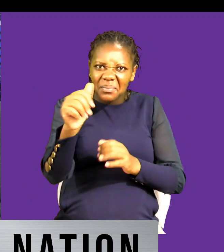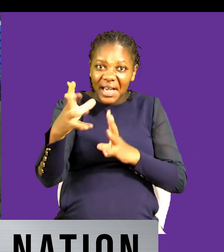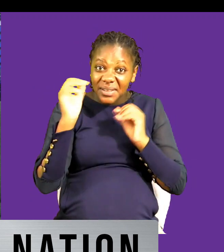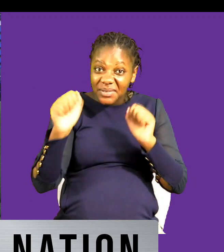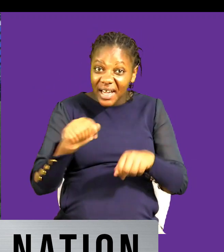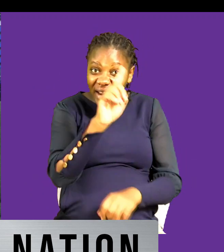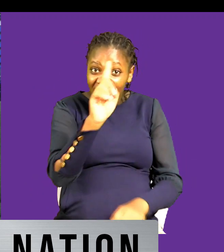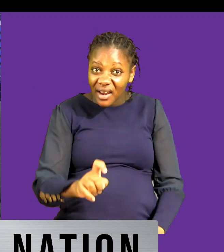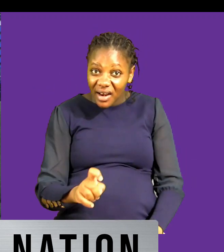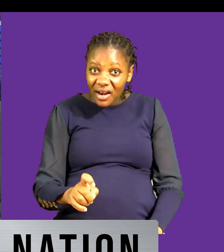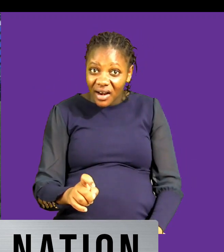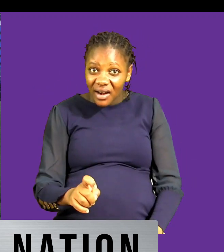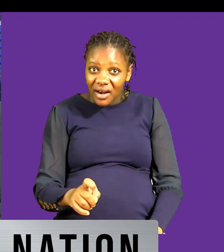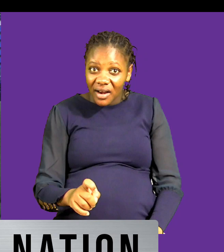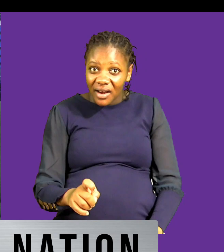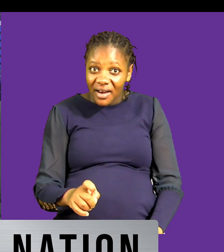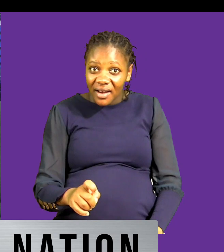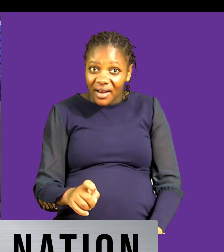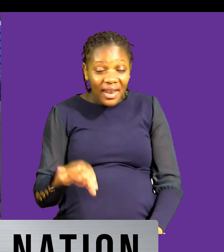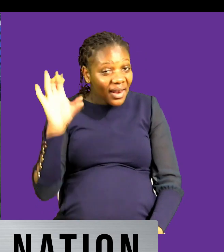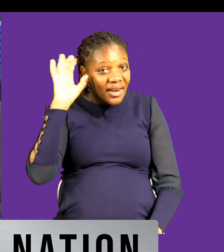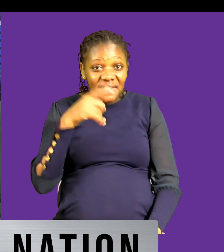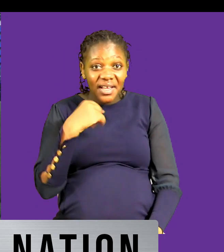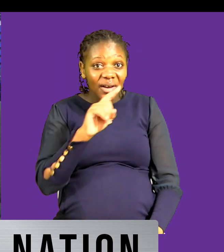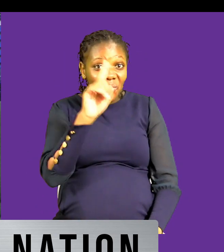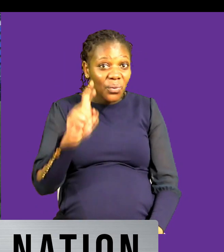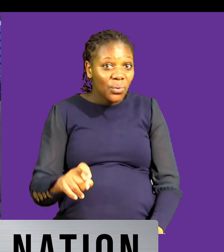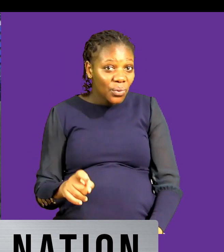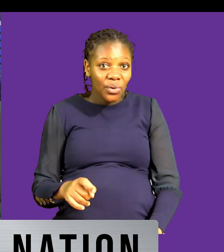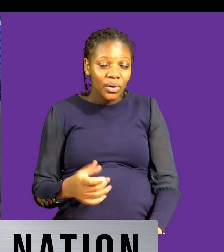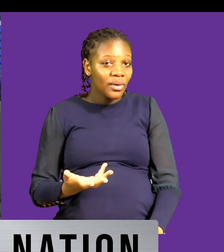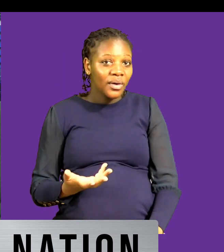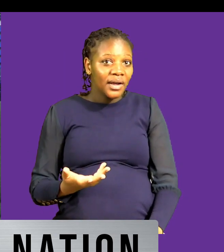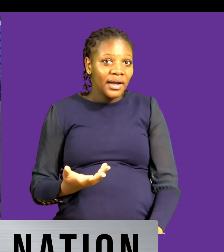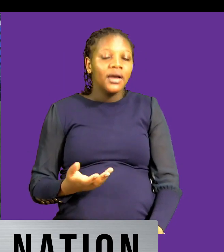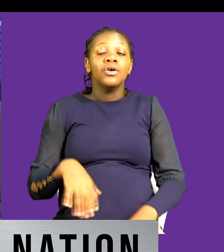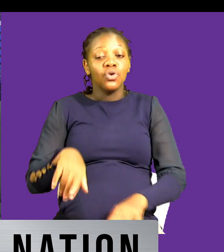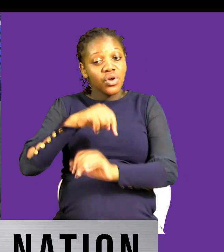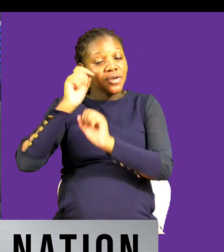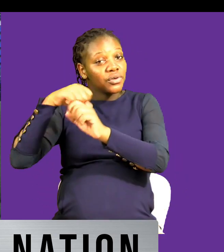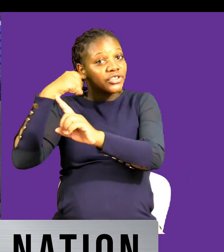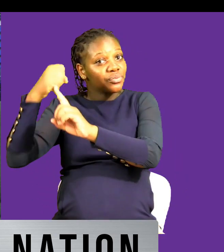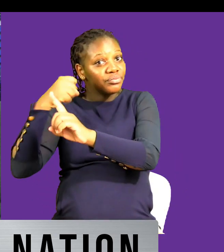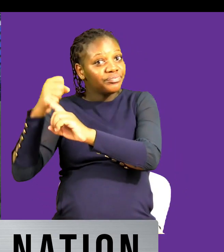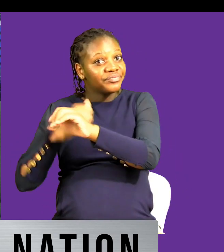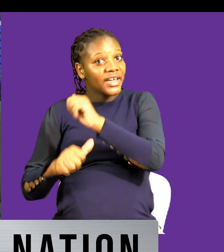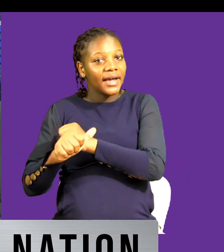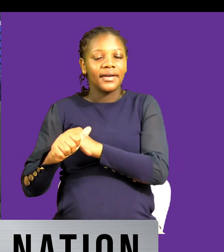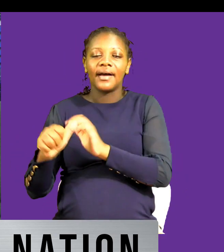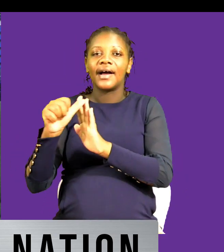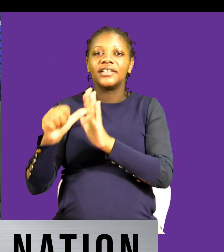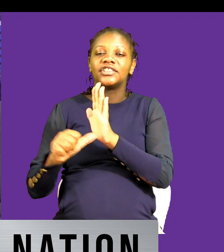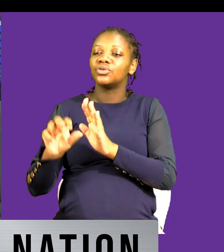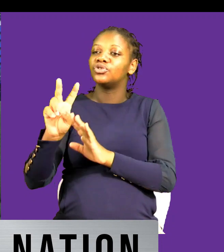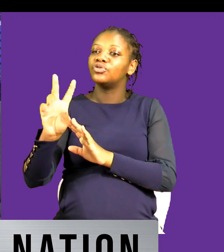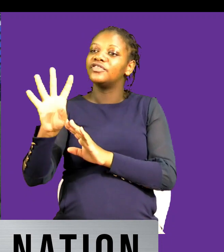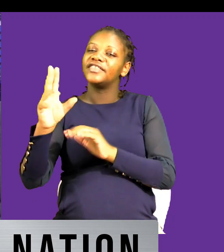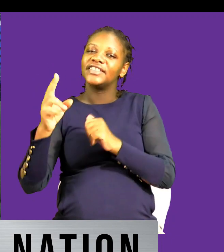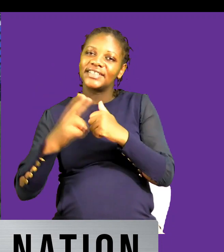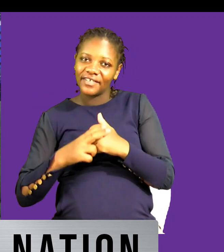it means. Where will you bring it? Who will listen? We are going to push it under Article 257, which is going to be 1 million signatures from